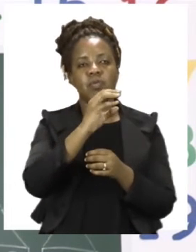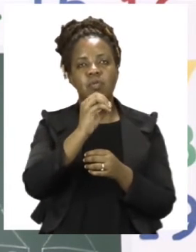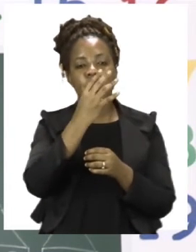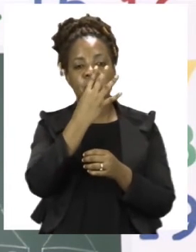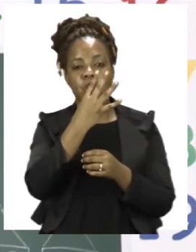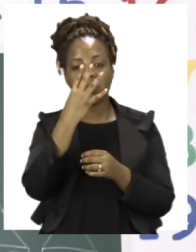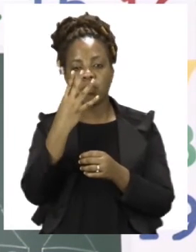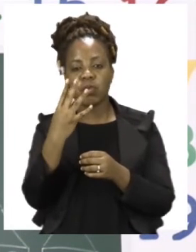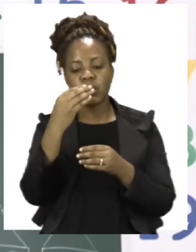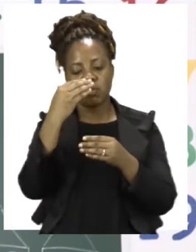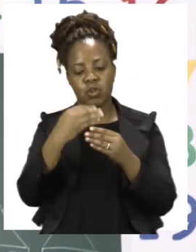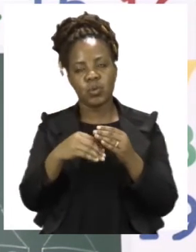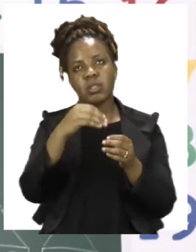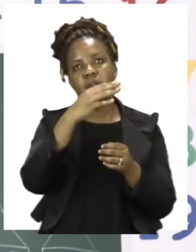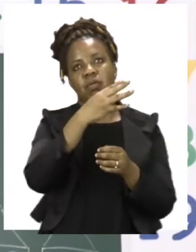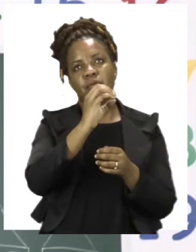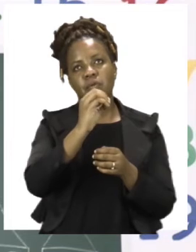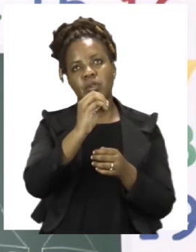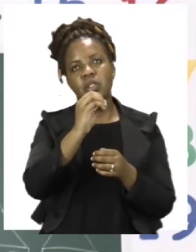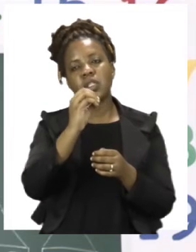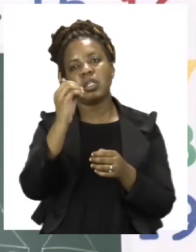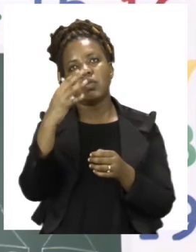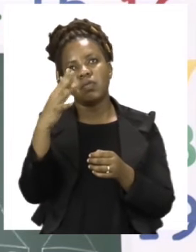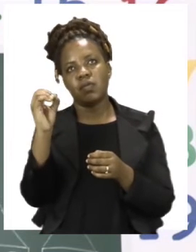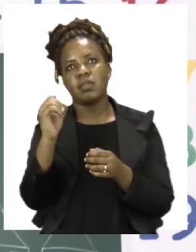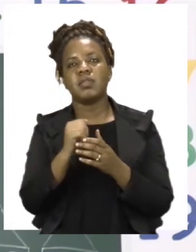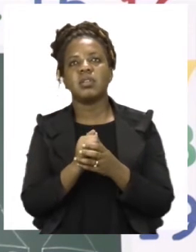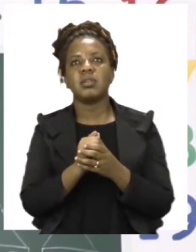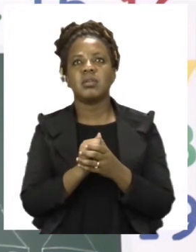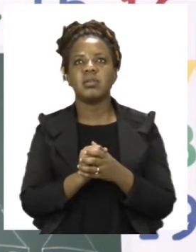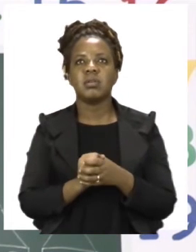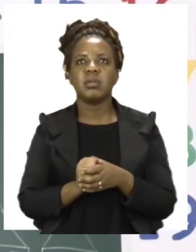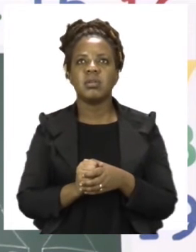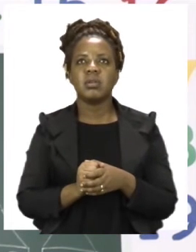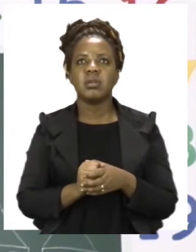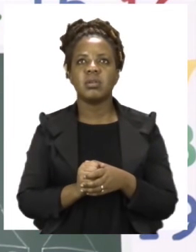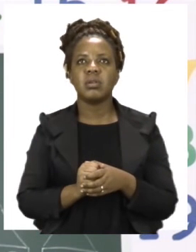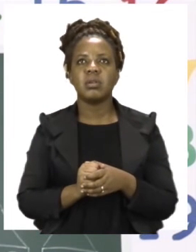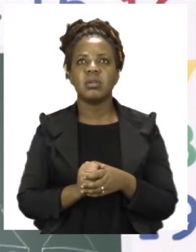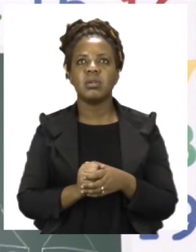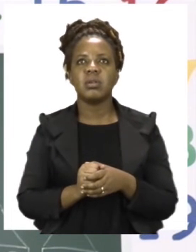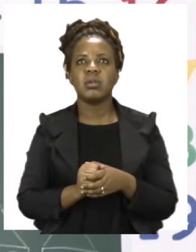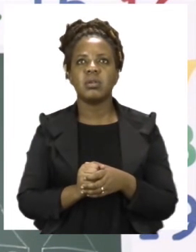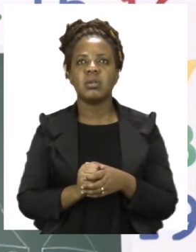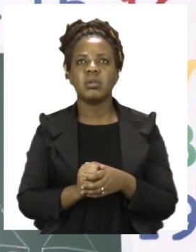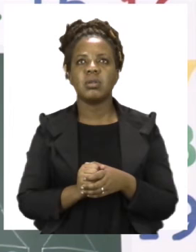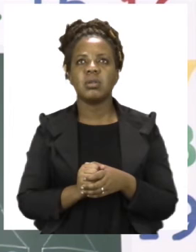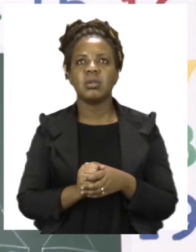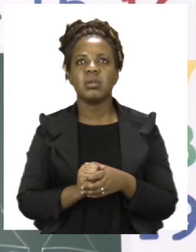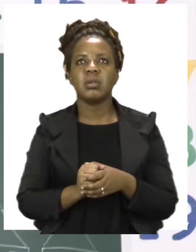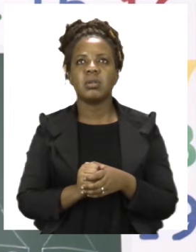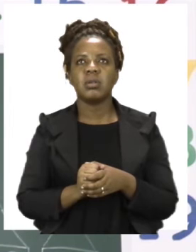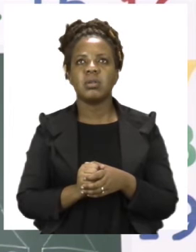we want to see where 44 is going to be. The tree 44, if we look